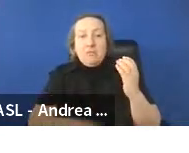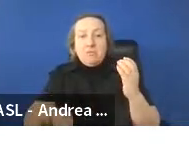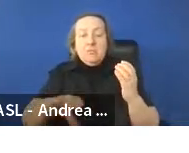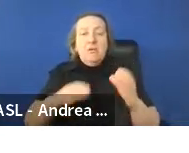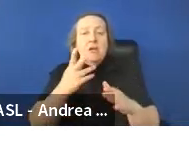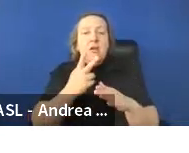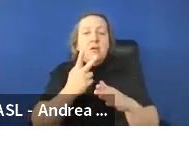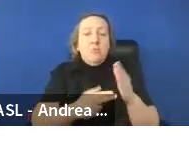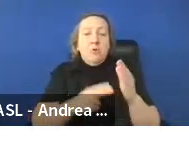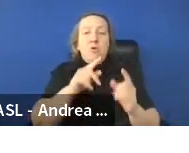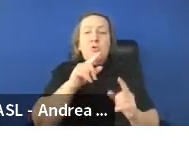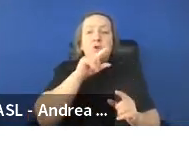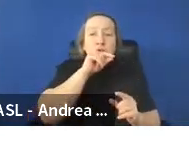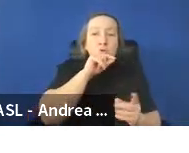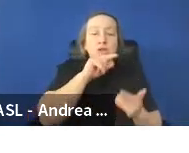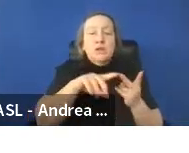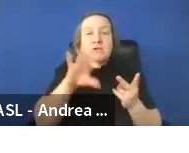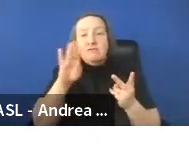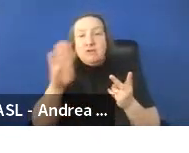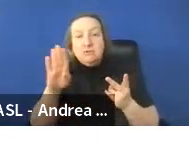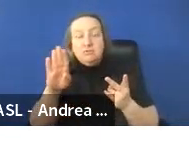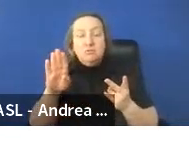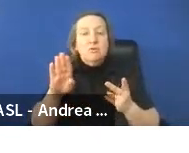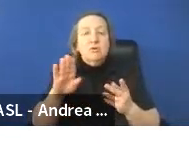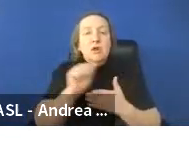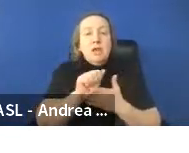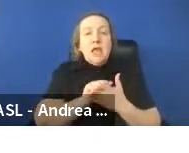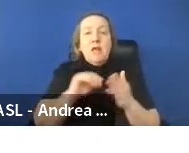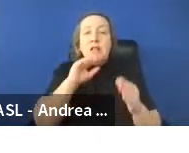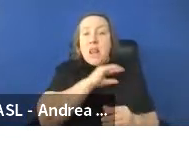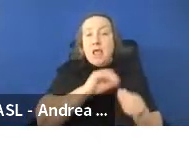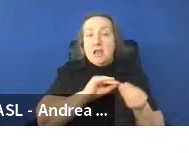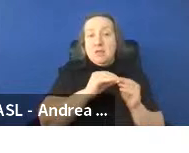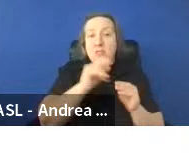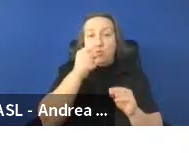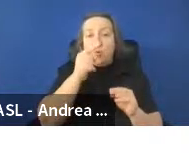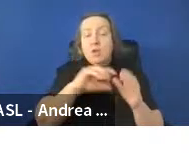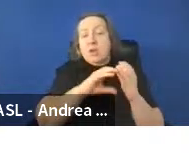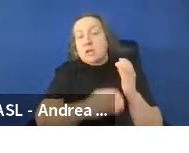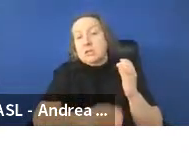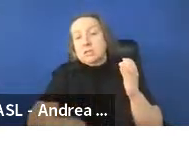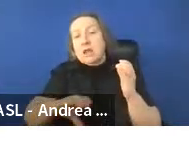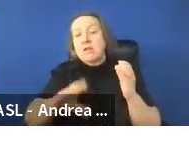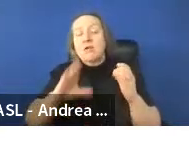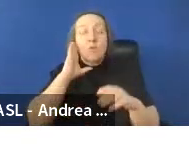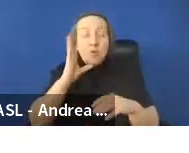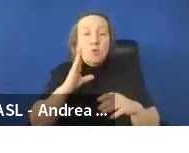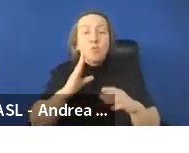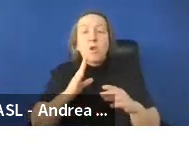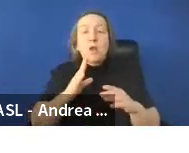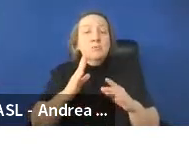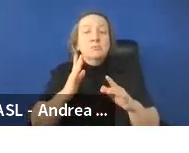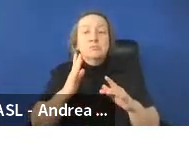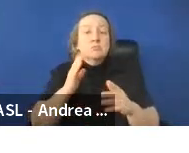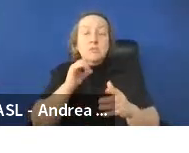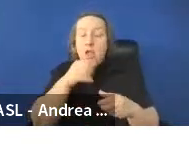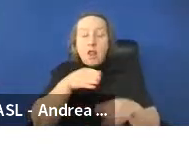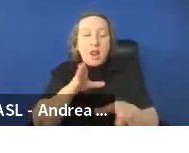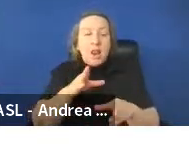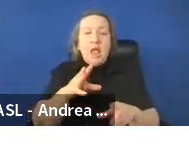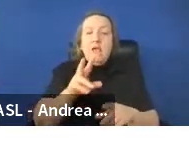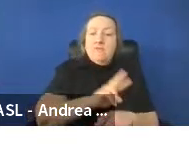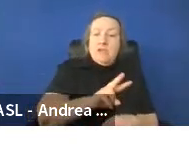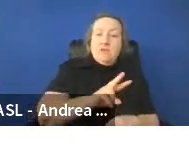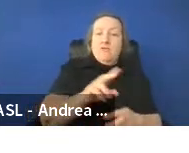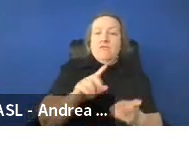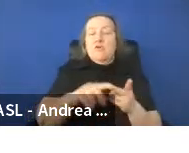on both its Twitter and Facebook account. Lie number 1, a tunnel will eliminate connections to Hayden Island and Vancouver.